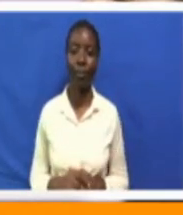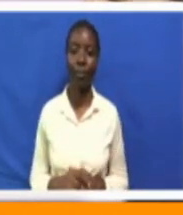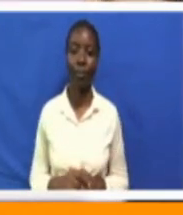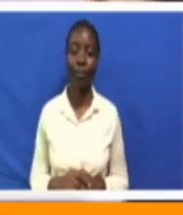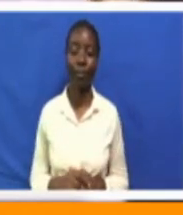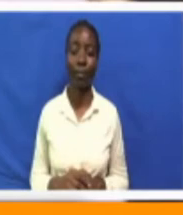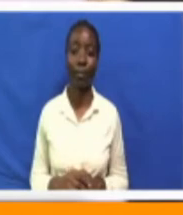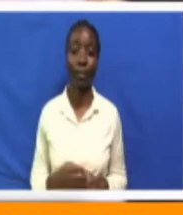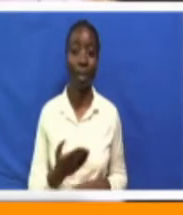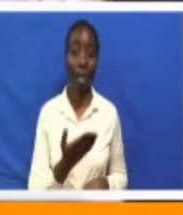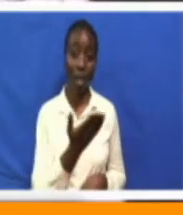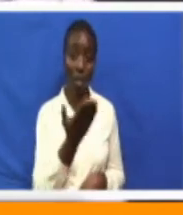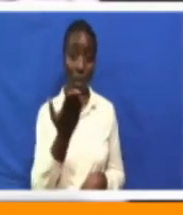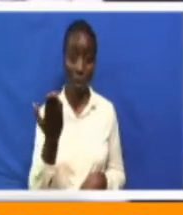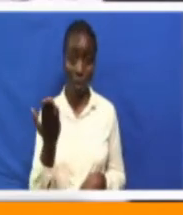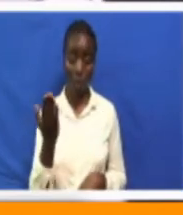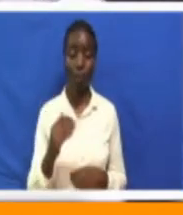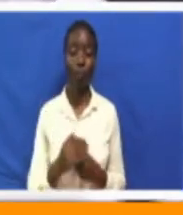foreign